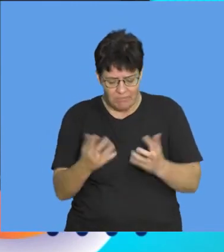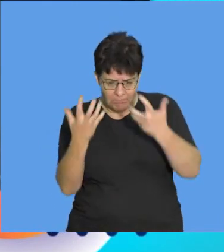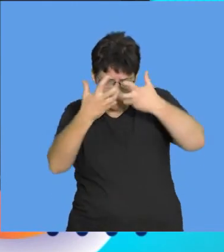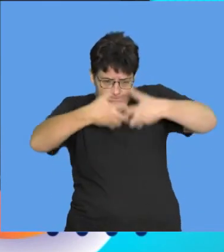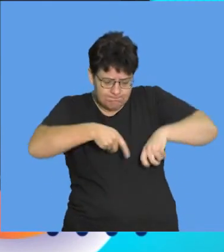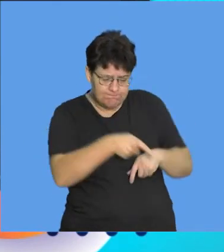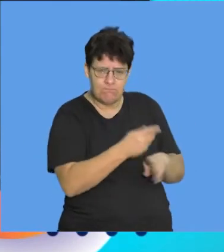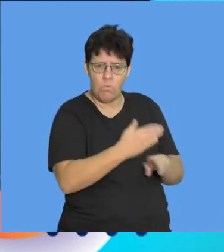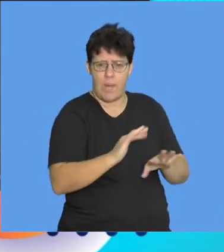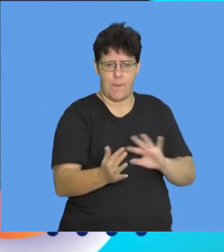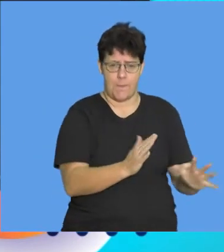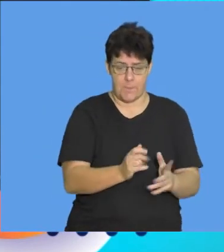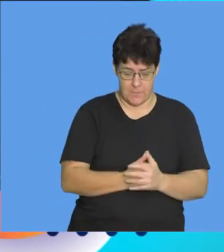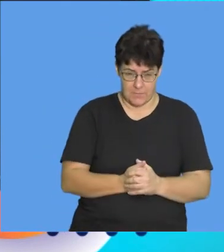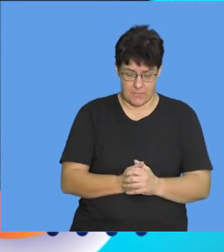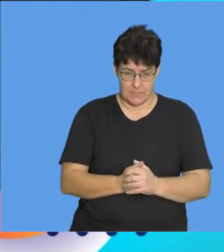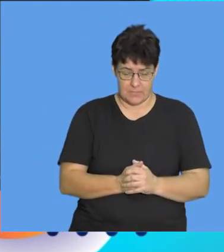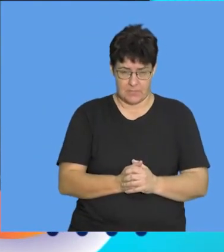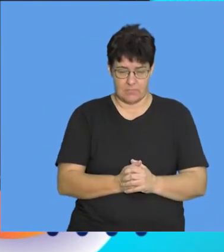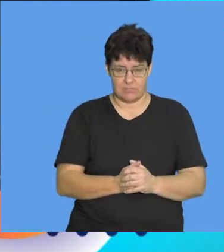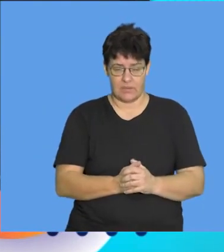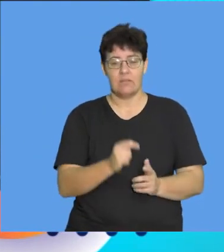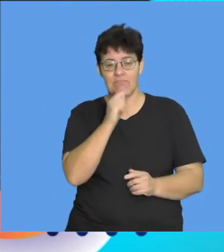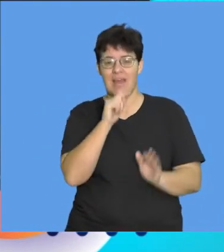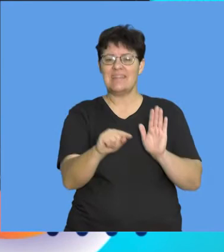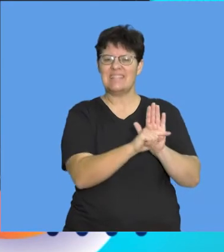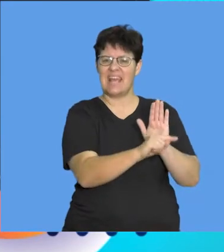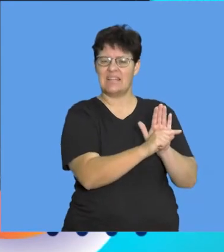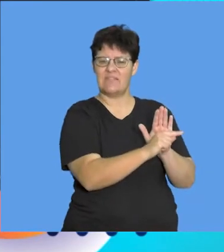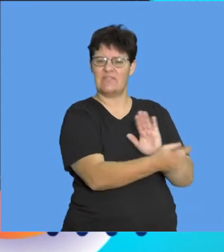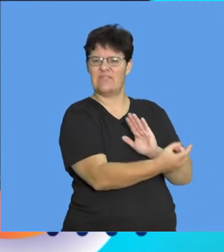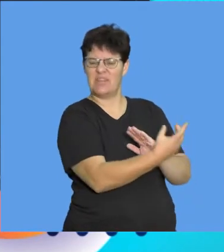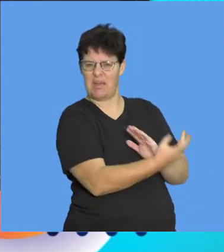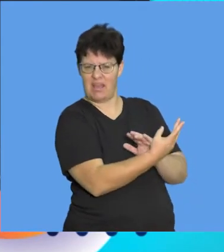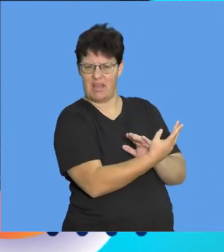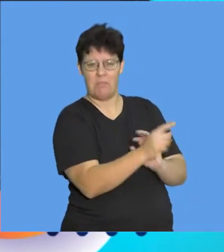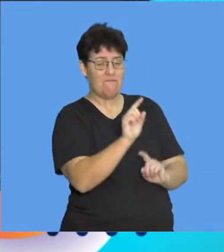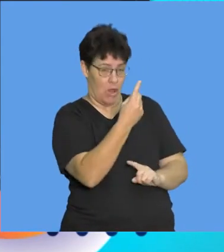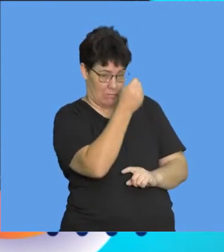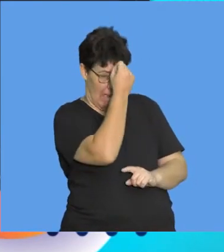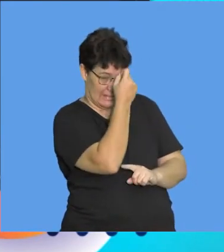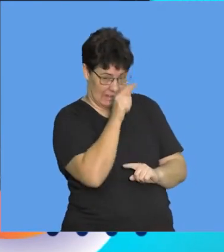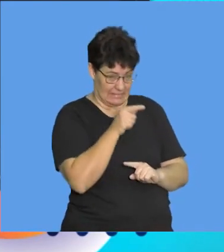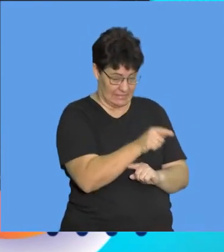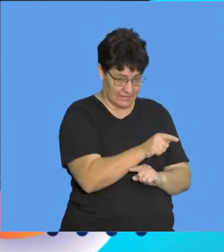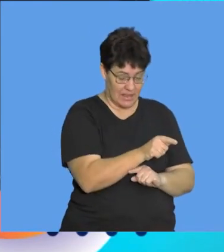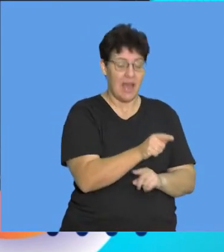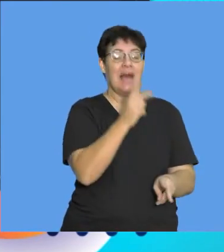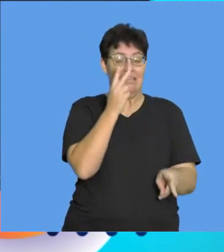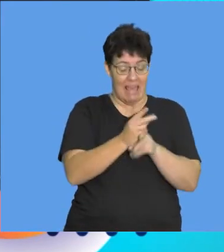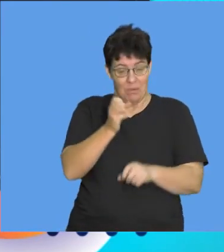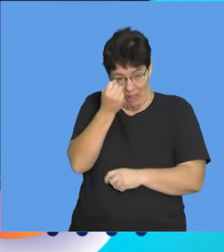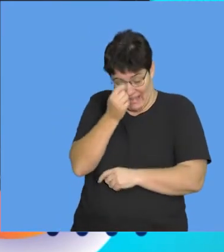function? Let's understand the concept of negative feedback as an overview before we get into understanding how these